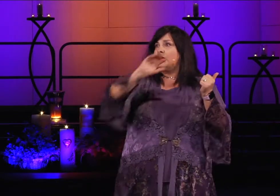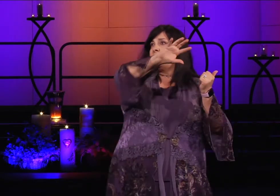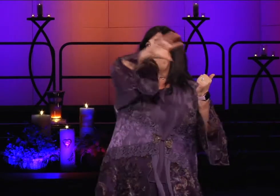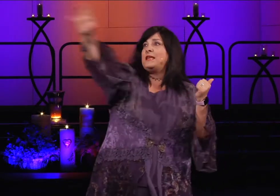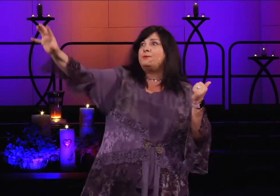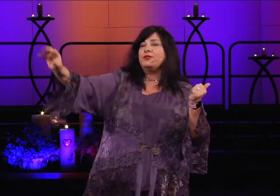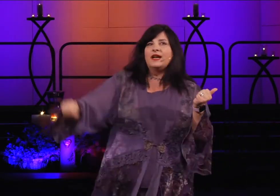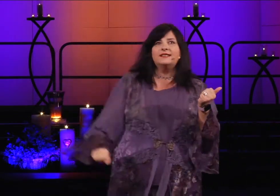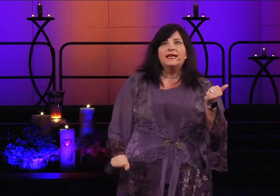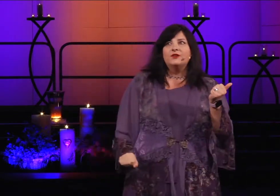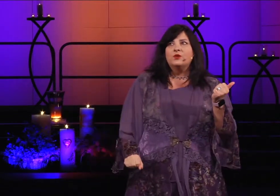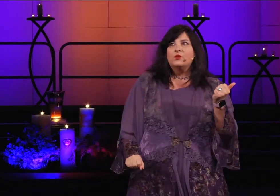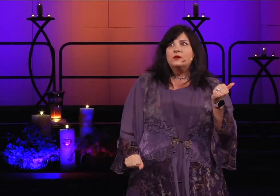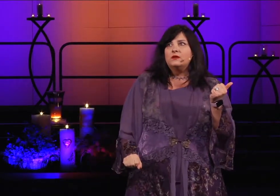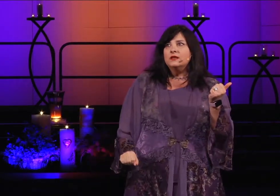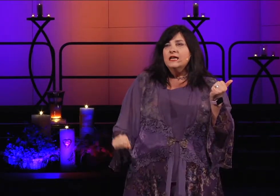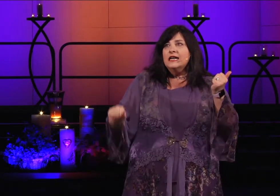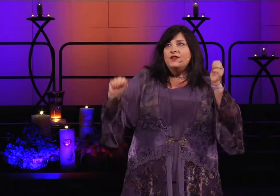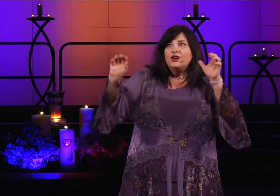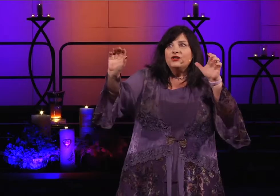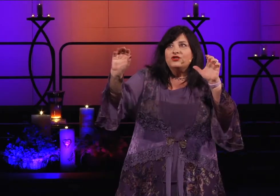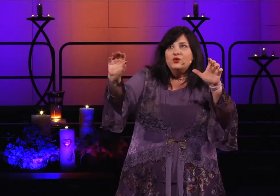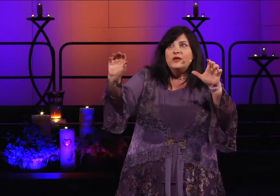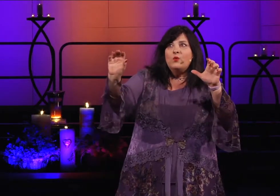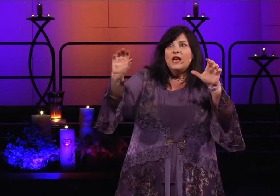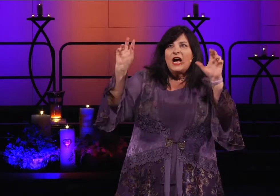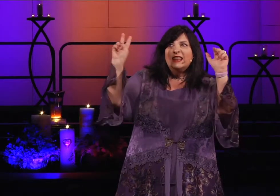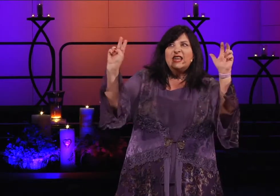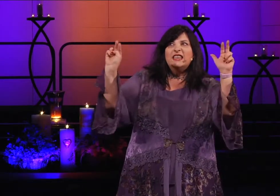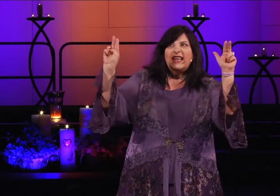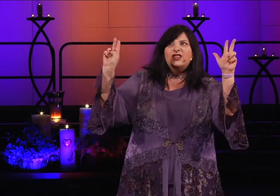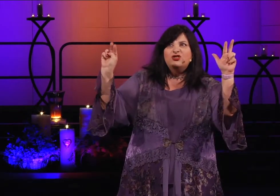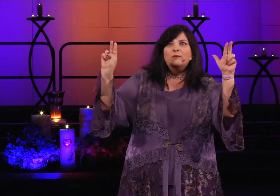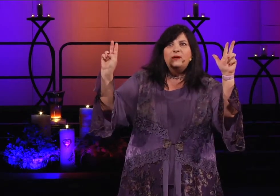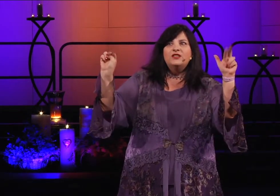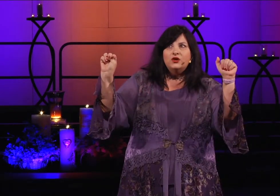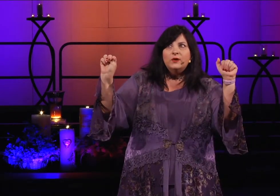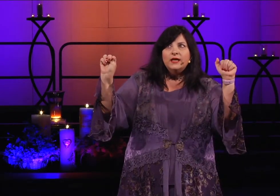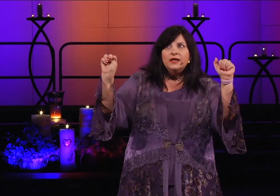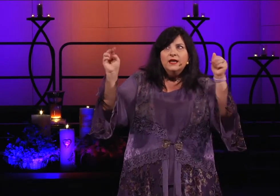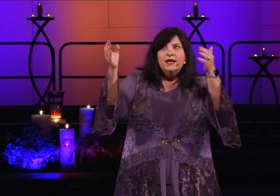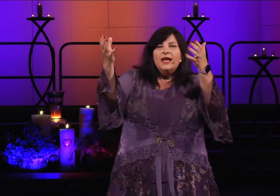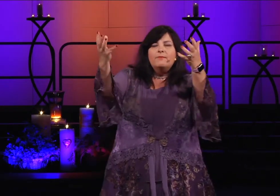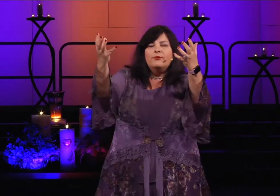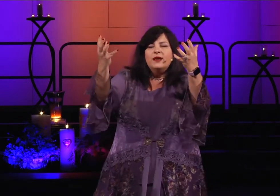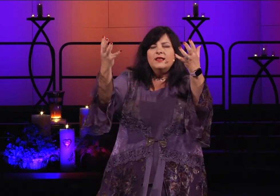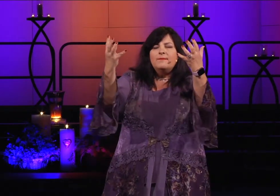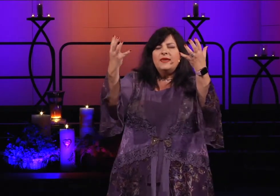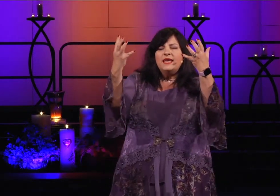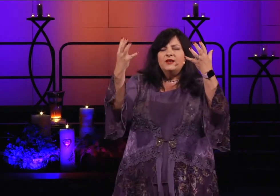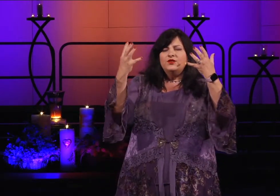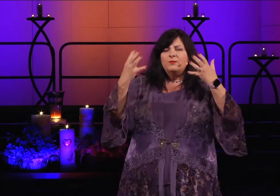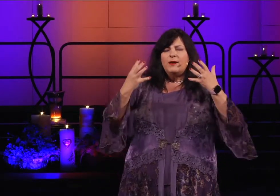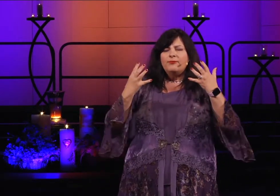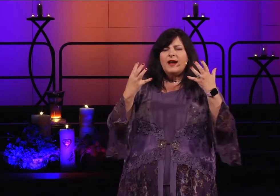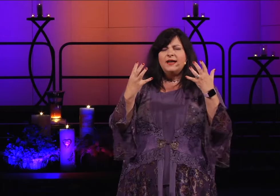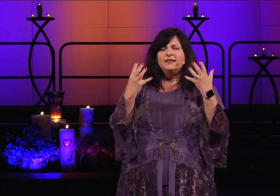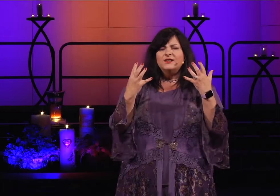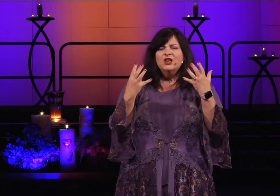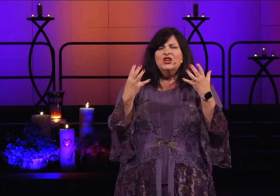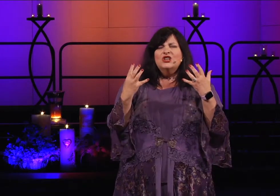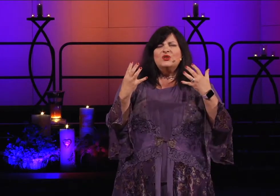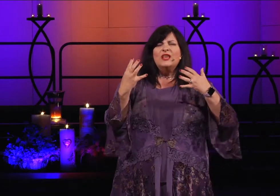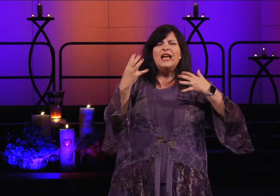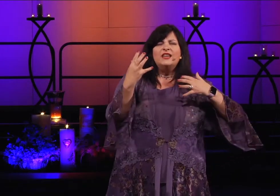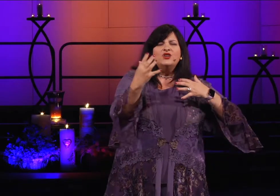in the world and the people that I see out in the world that aren't doing what I think they should be doing, and bring them into my